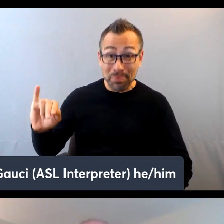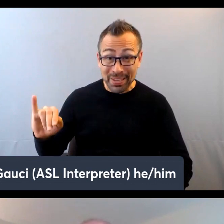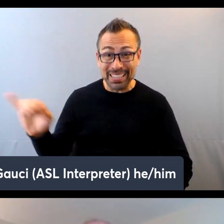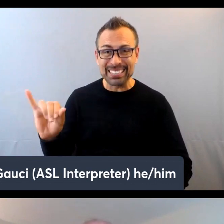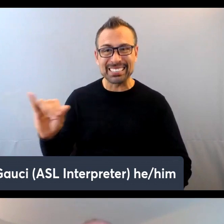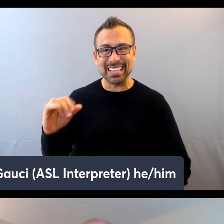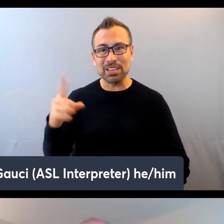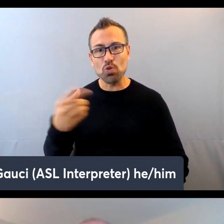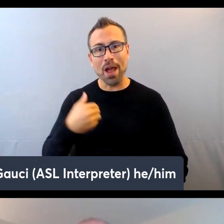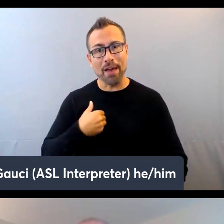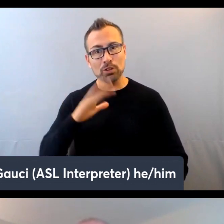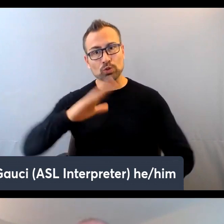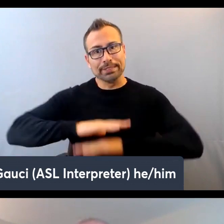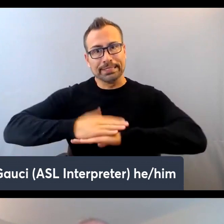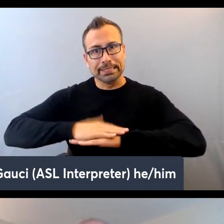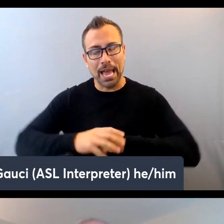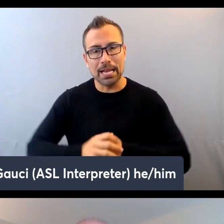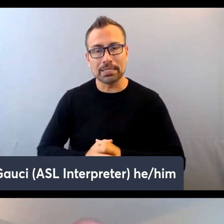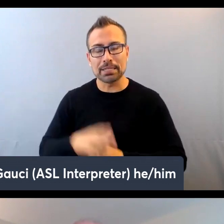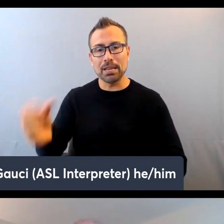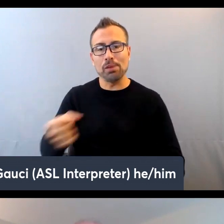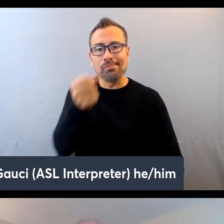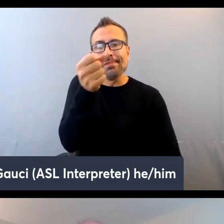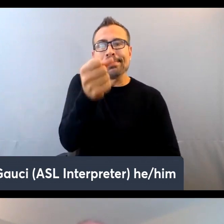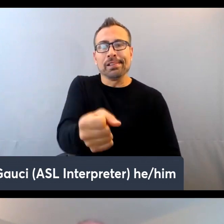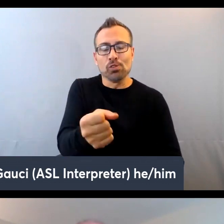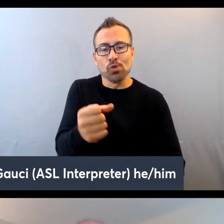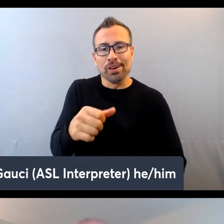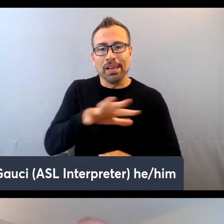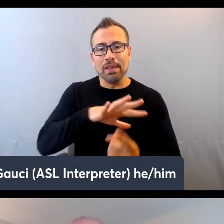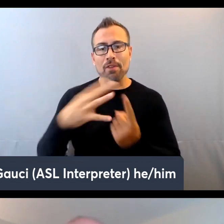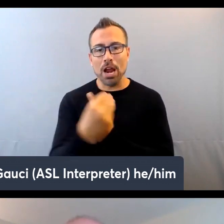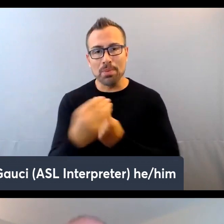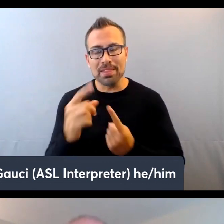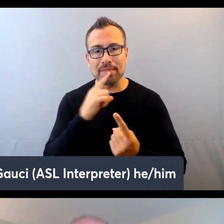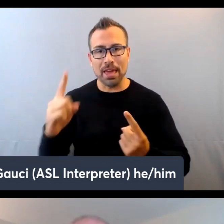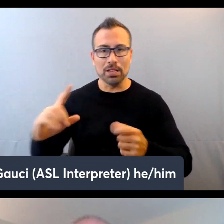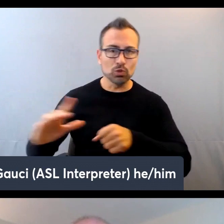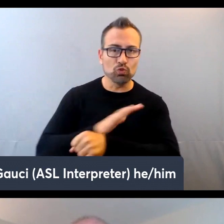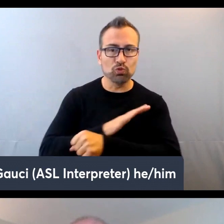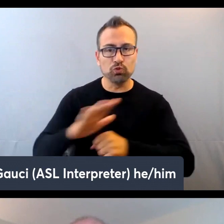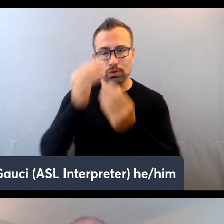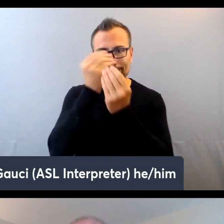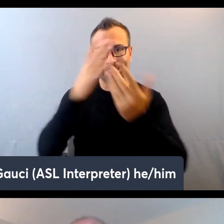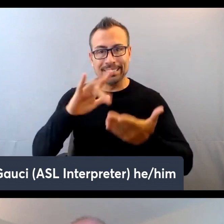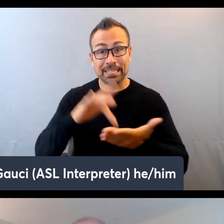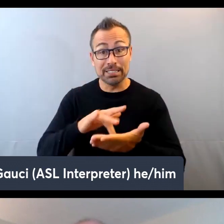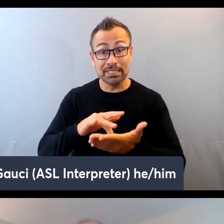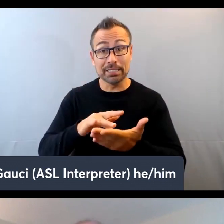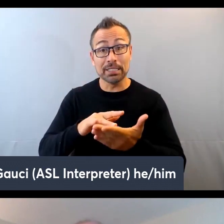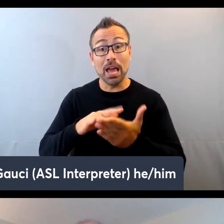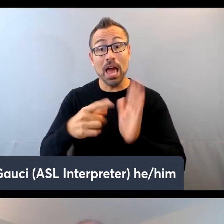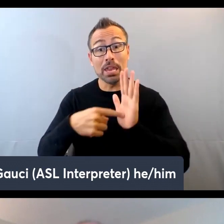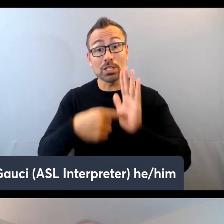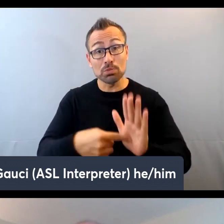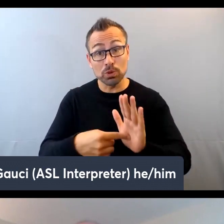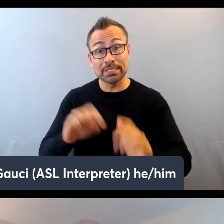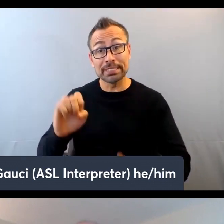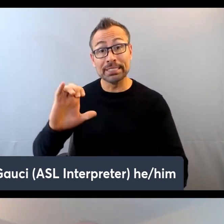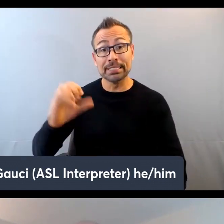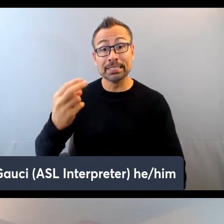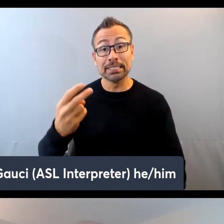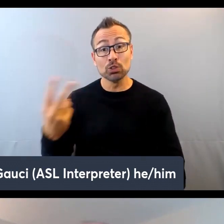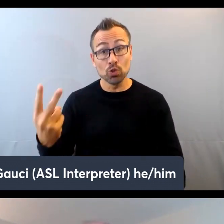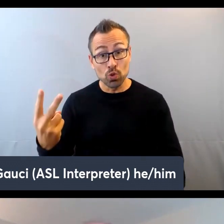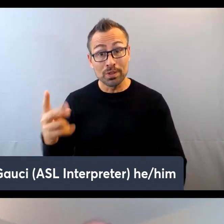environment, a full data center style environment, and exposing it as an EC2 instance. So we work really